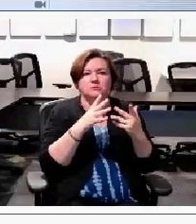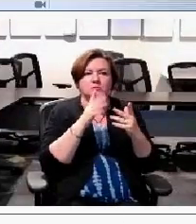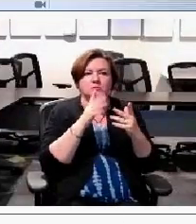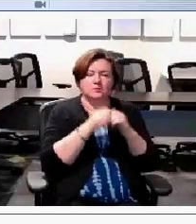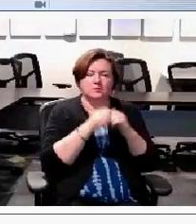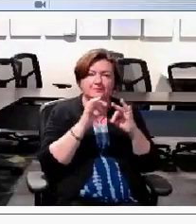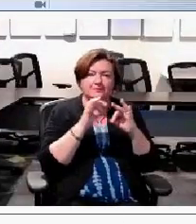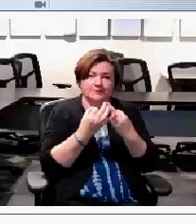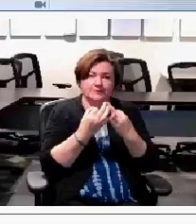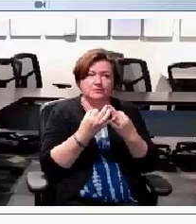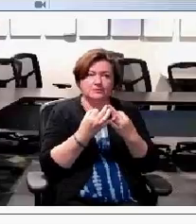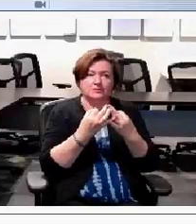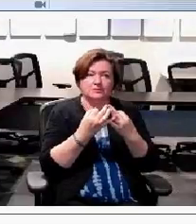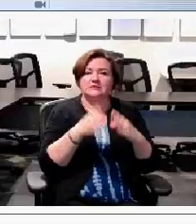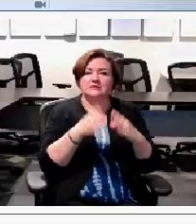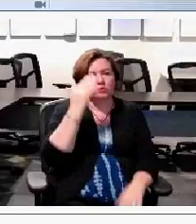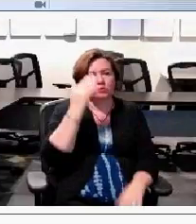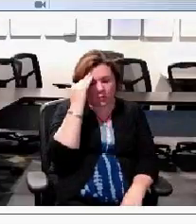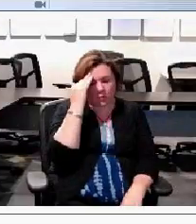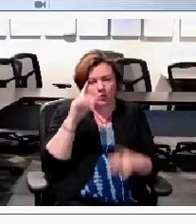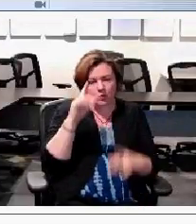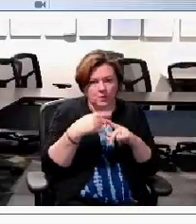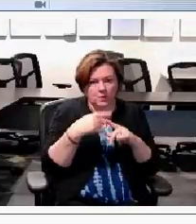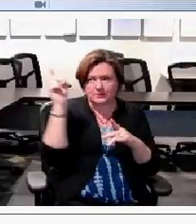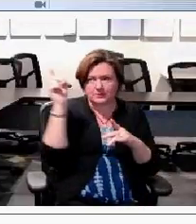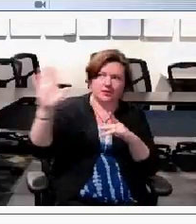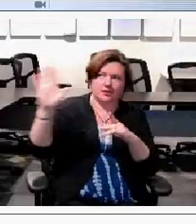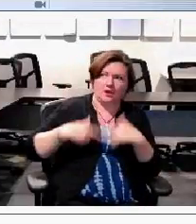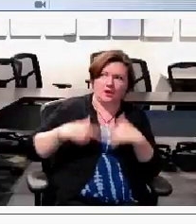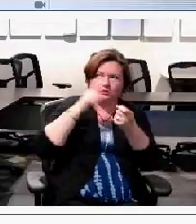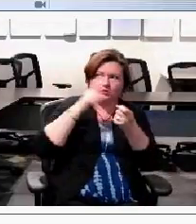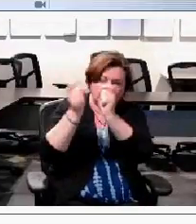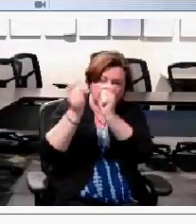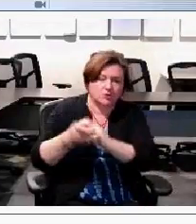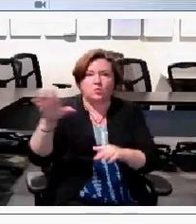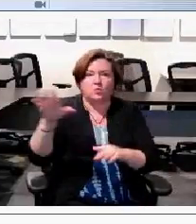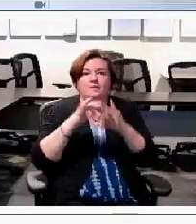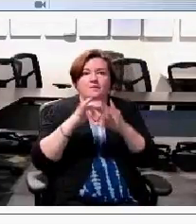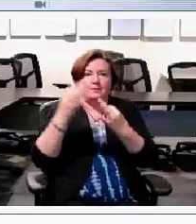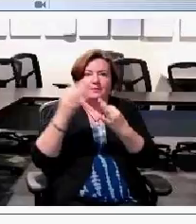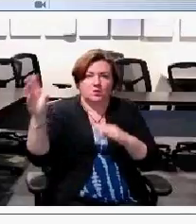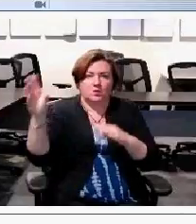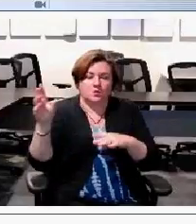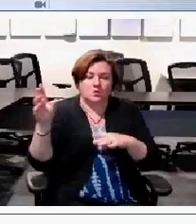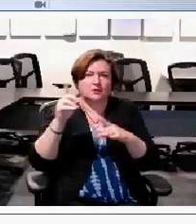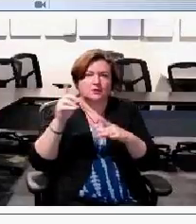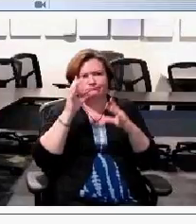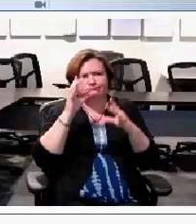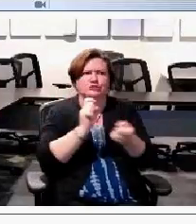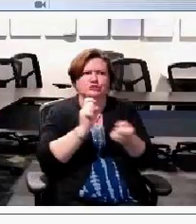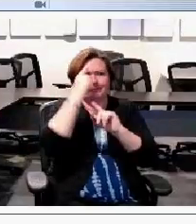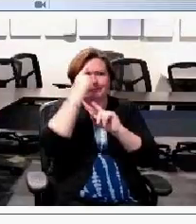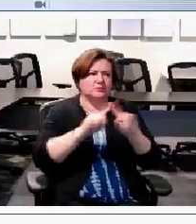families, because we know when things are going to change or when family wants to go to in different directions. So we